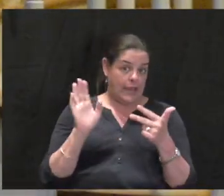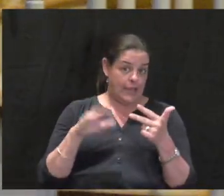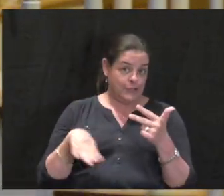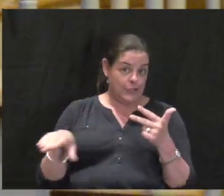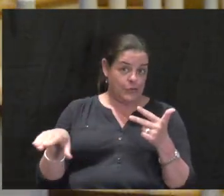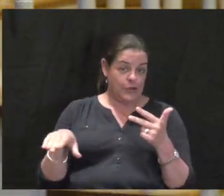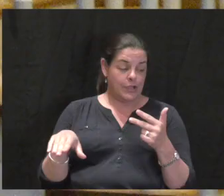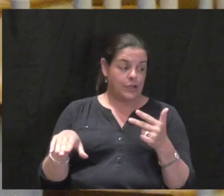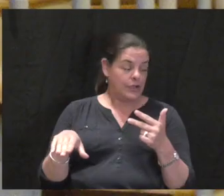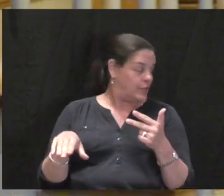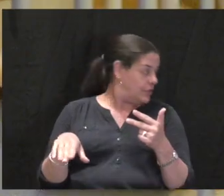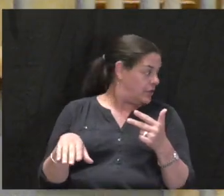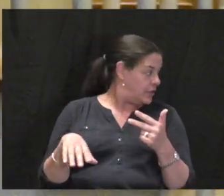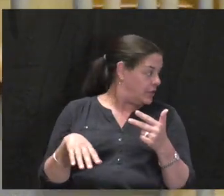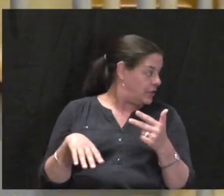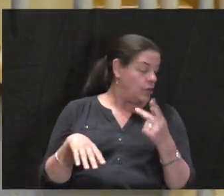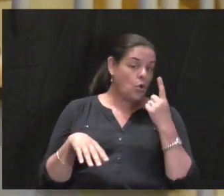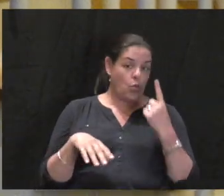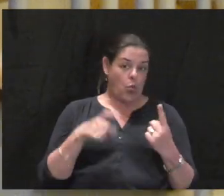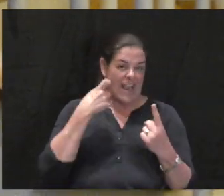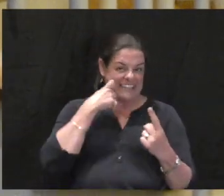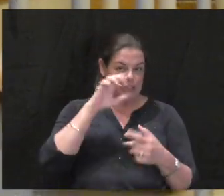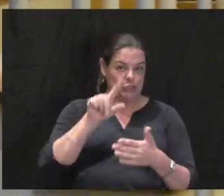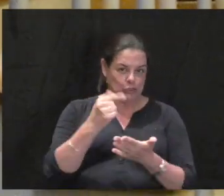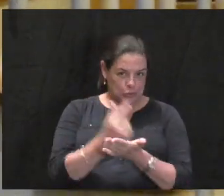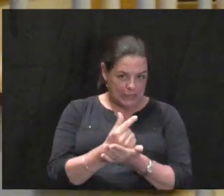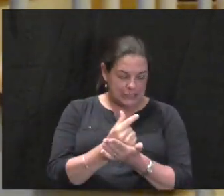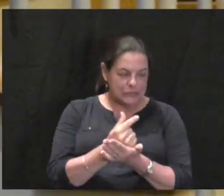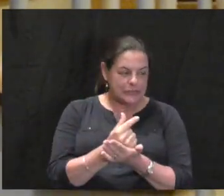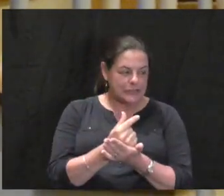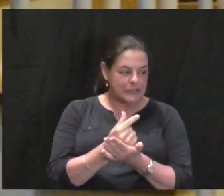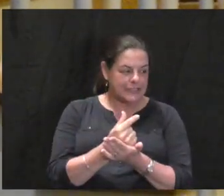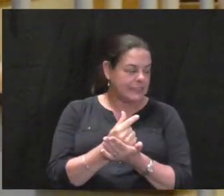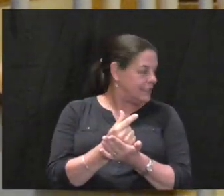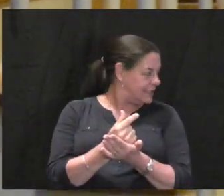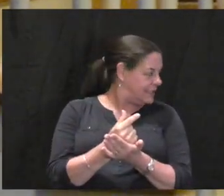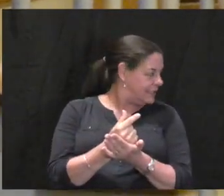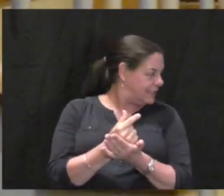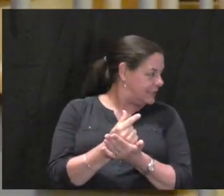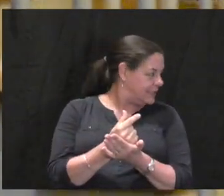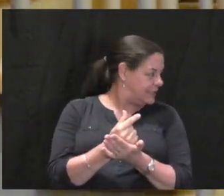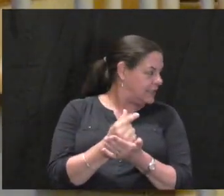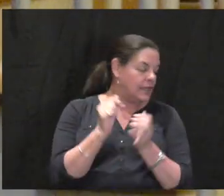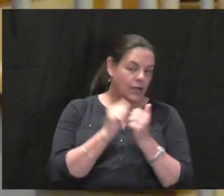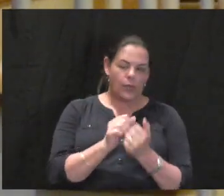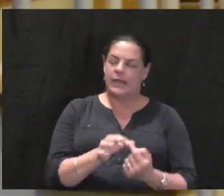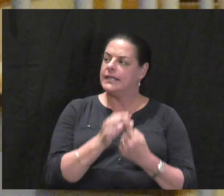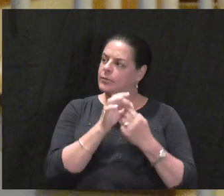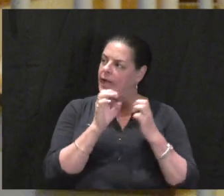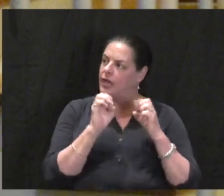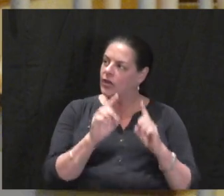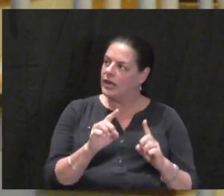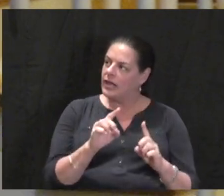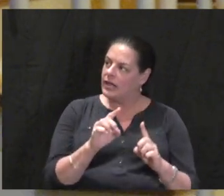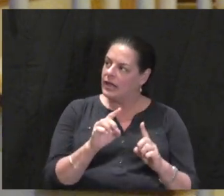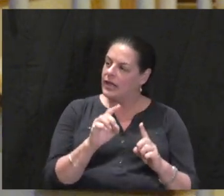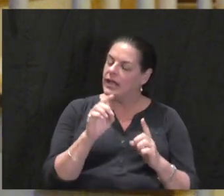in different areas. Then I have one that attends here now, and then I have one that goes to Fair Garden Preschool.